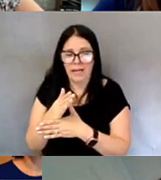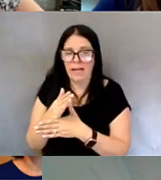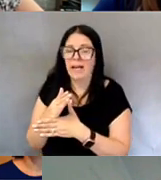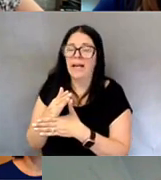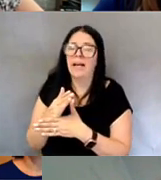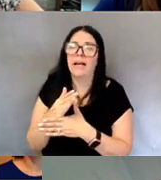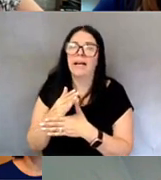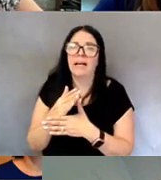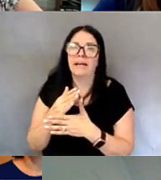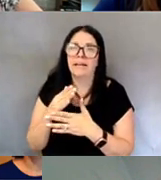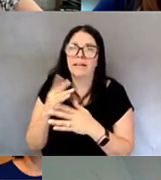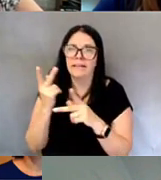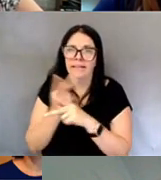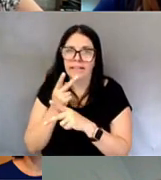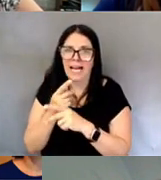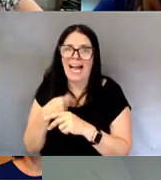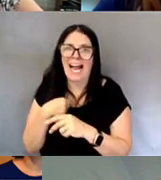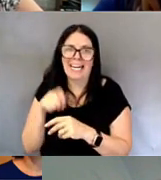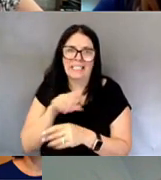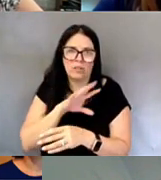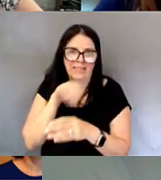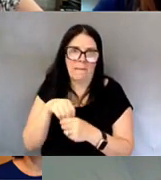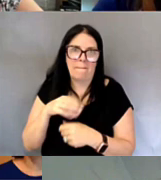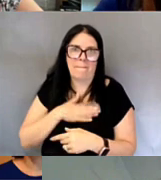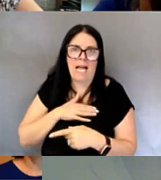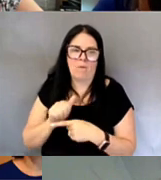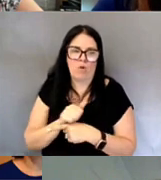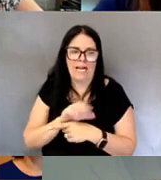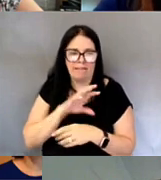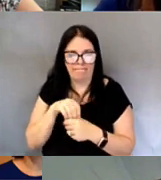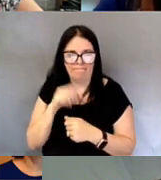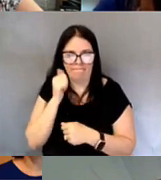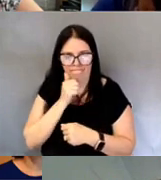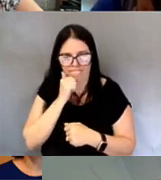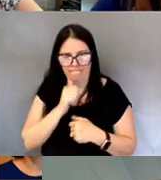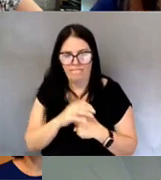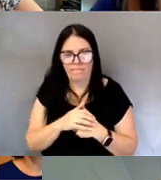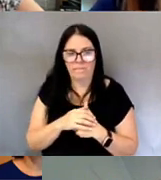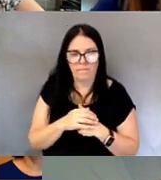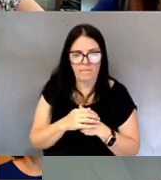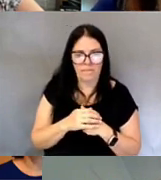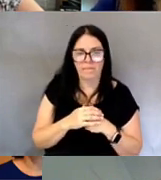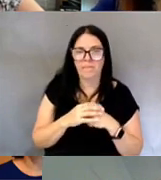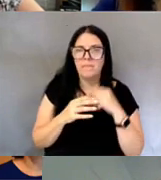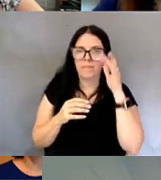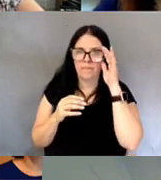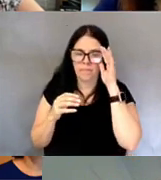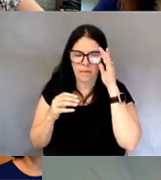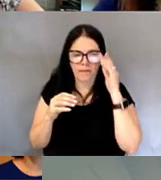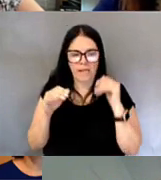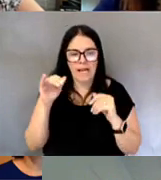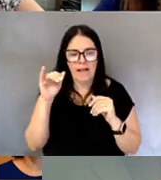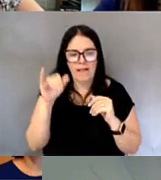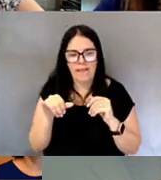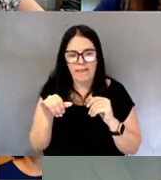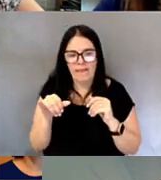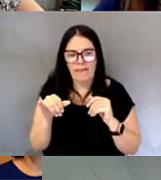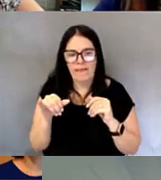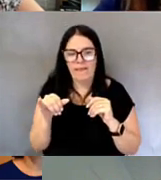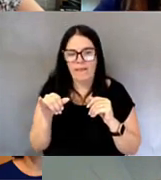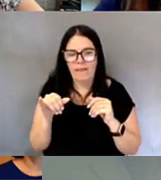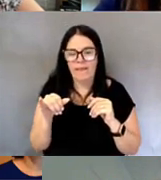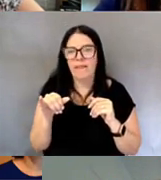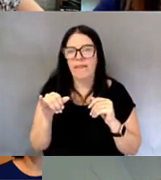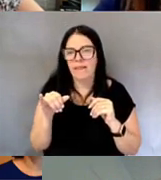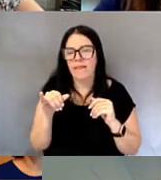to start implementing this into my practice. I believe something that really stood out was what John mentioned one time